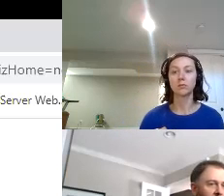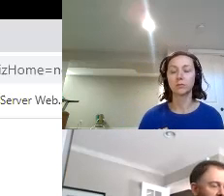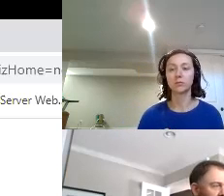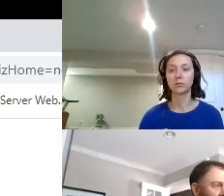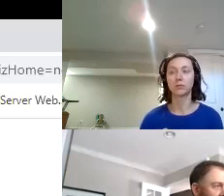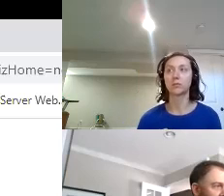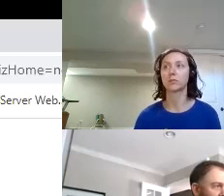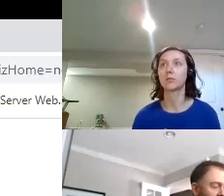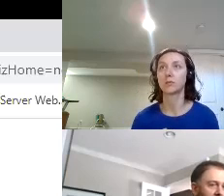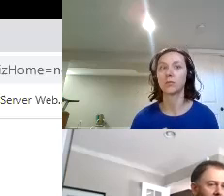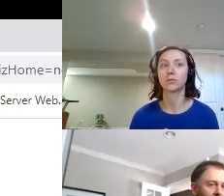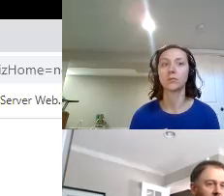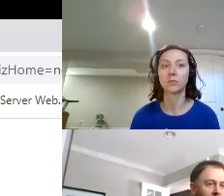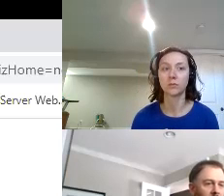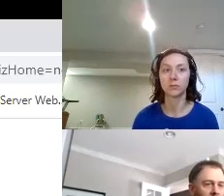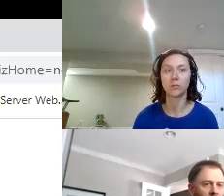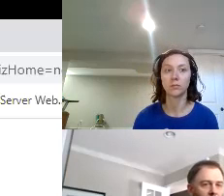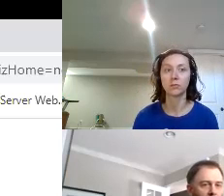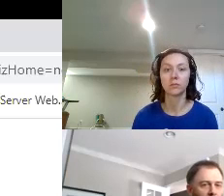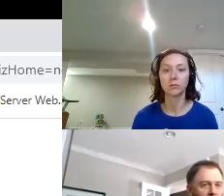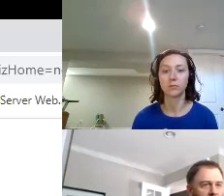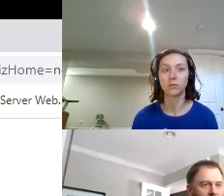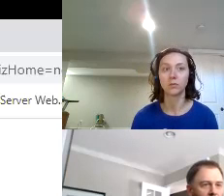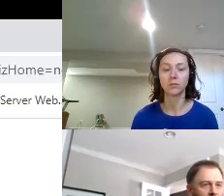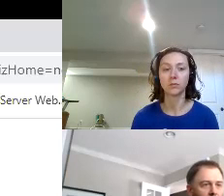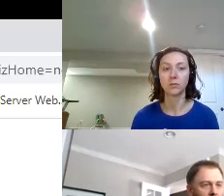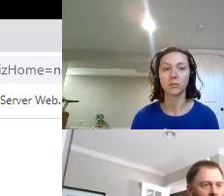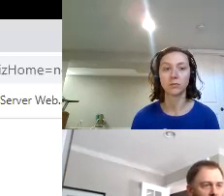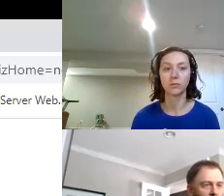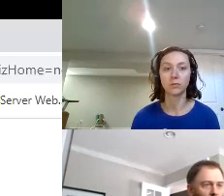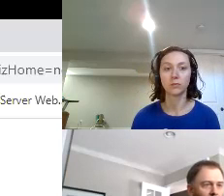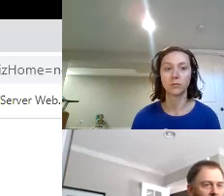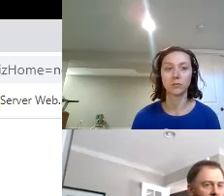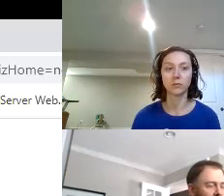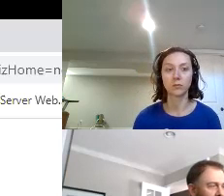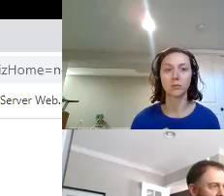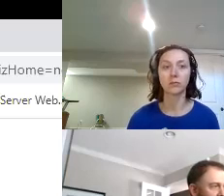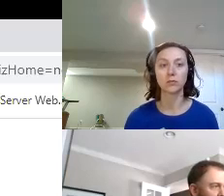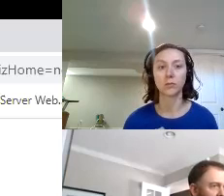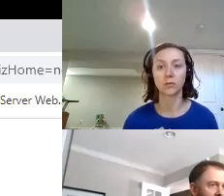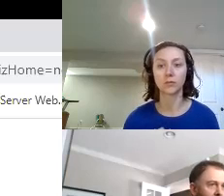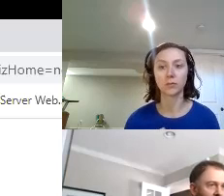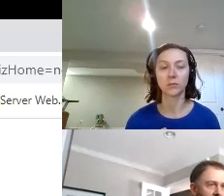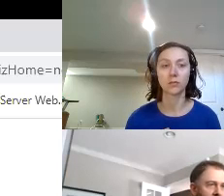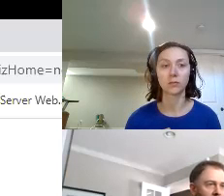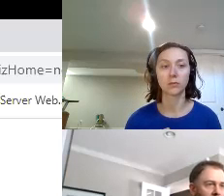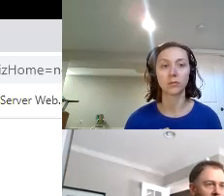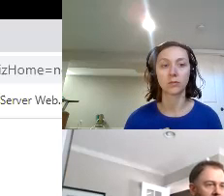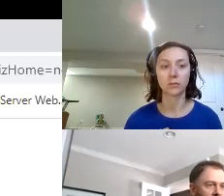really depends on the context within that community, and communities have to sort of be aware of that to understand what these